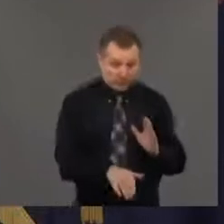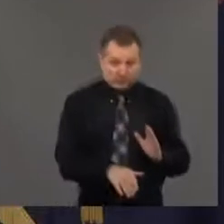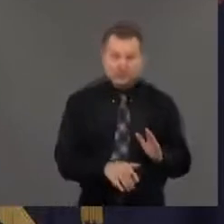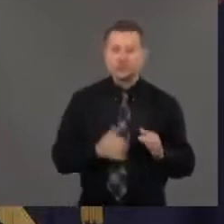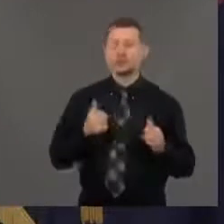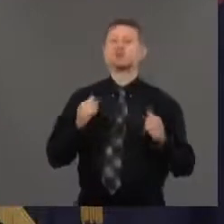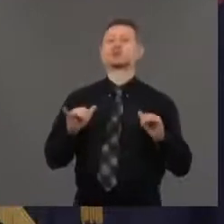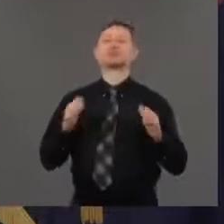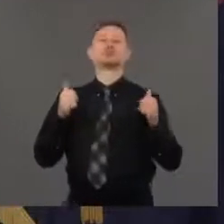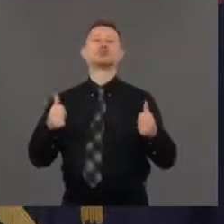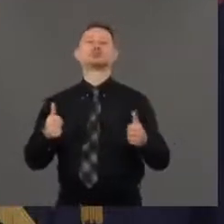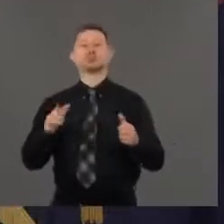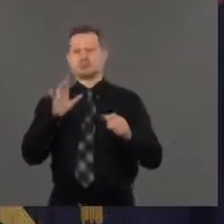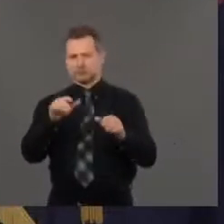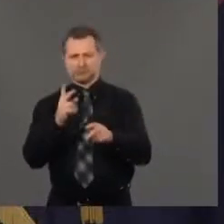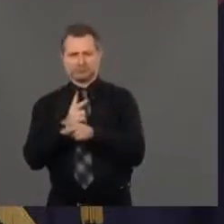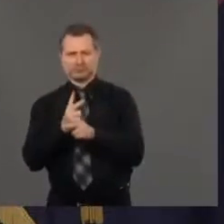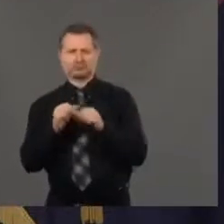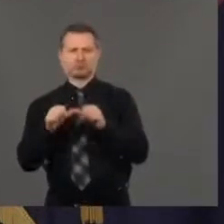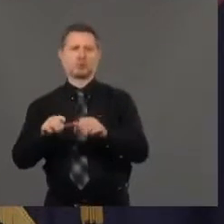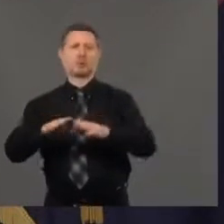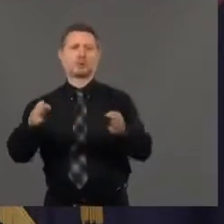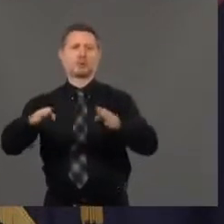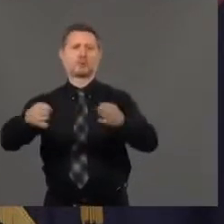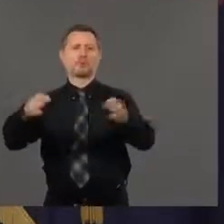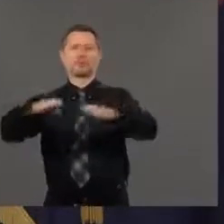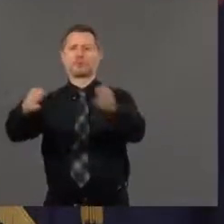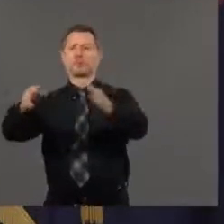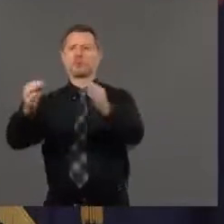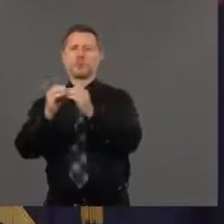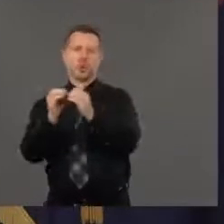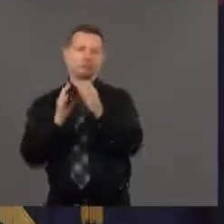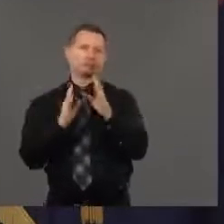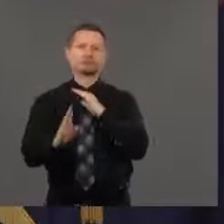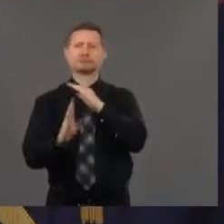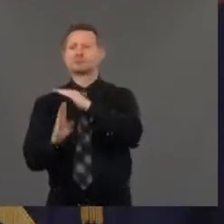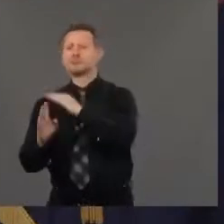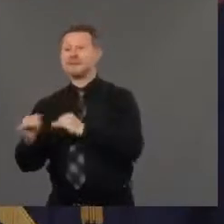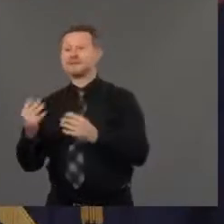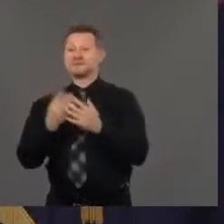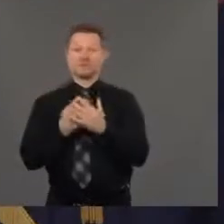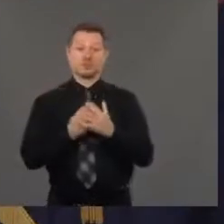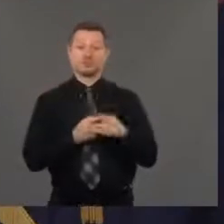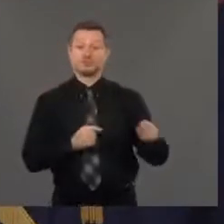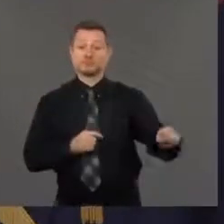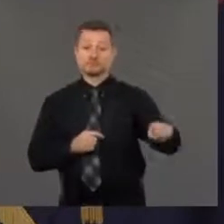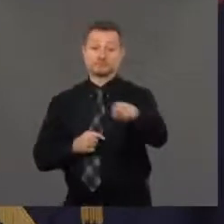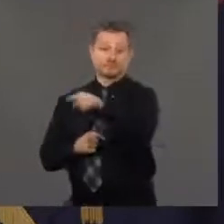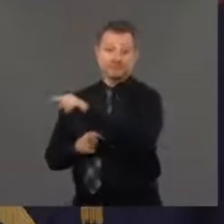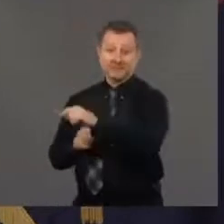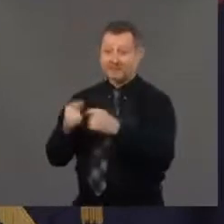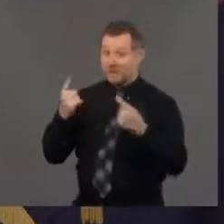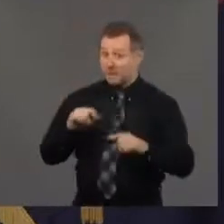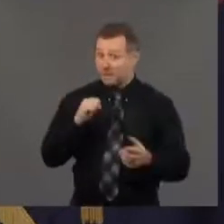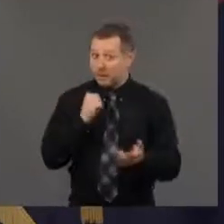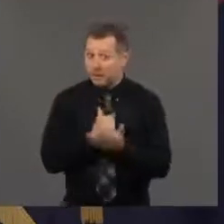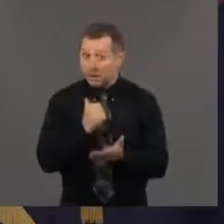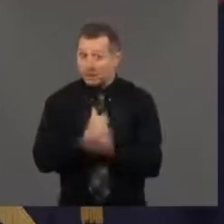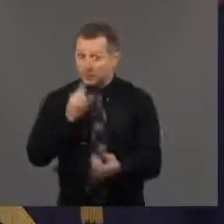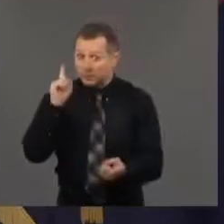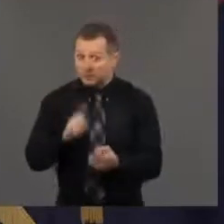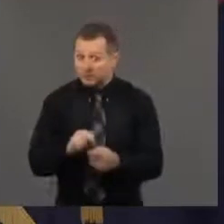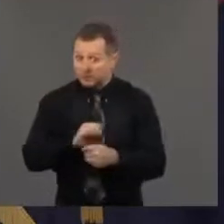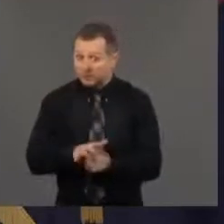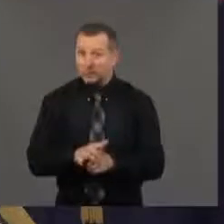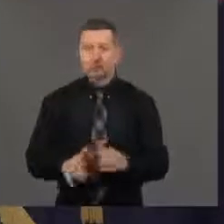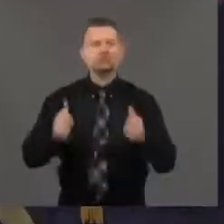see us continue to increase the capacity. And if the air filtration is one of those devices that keeps the infection rate down,